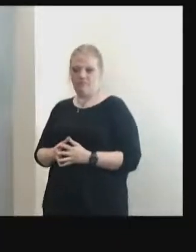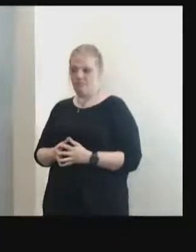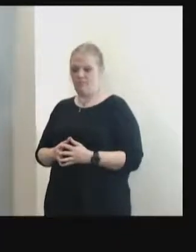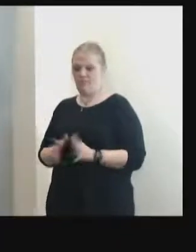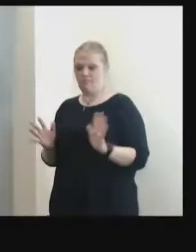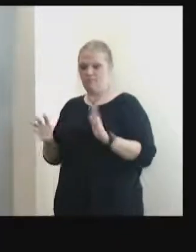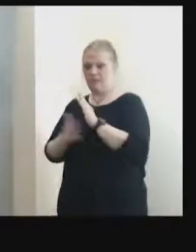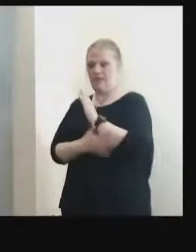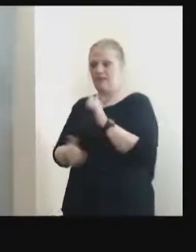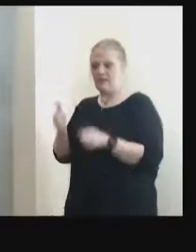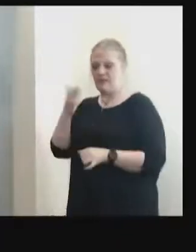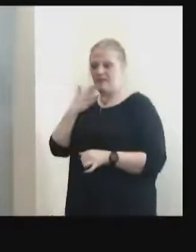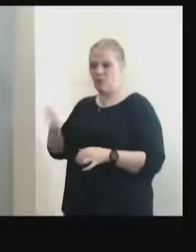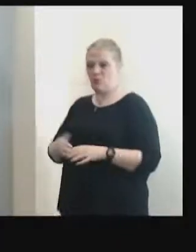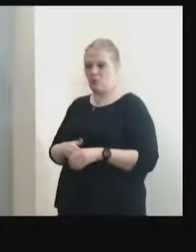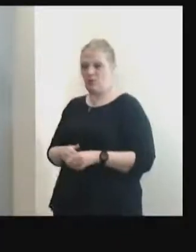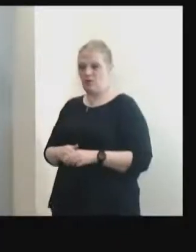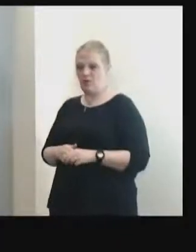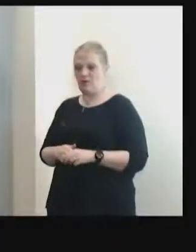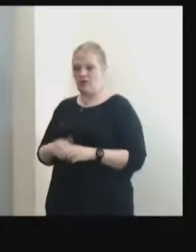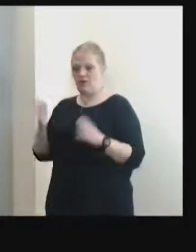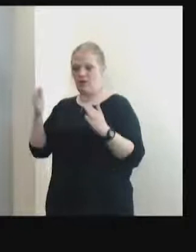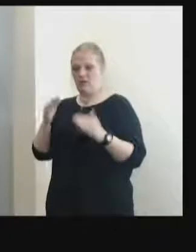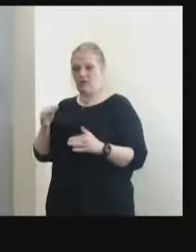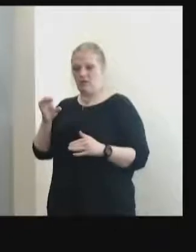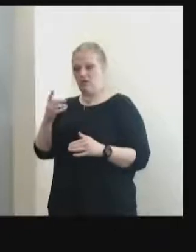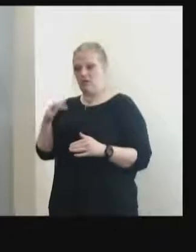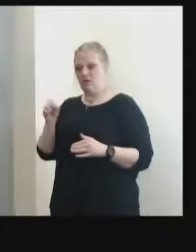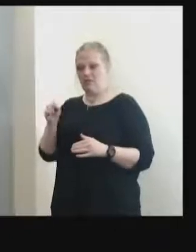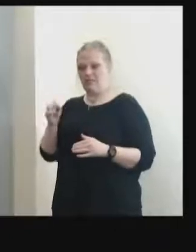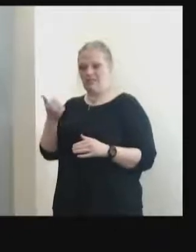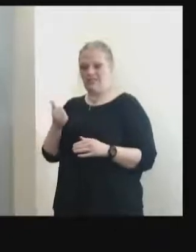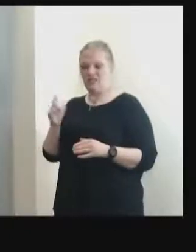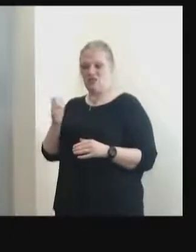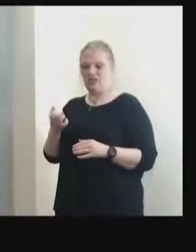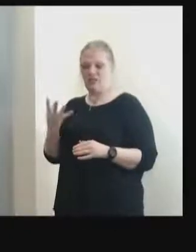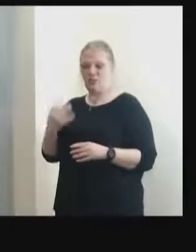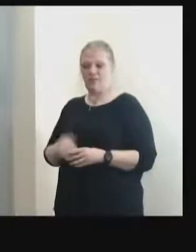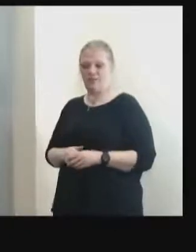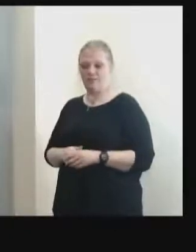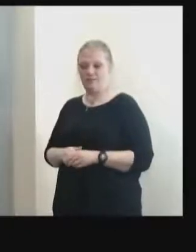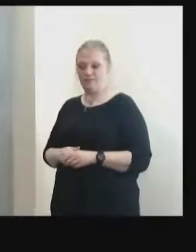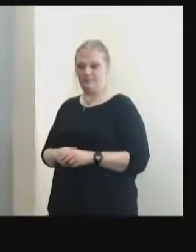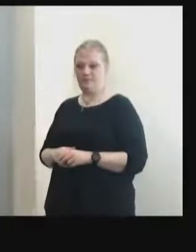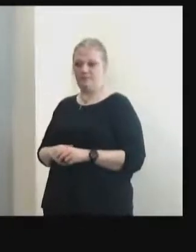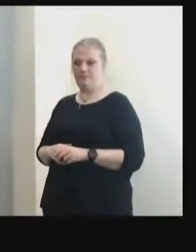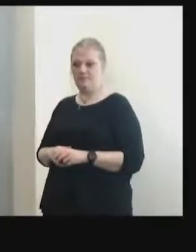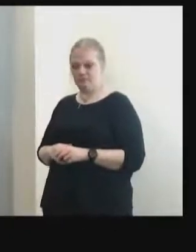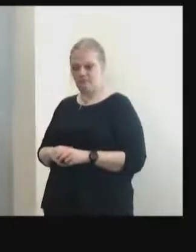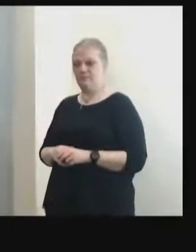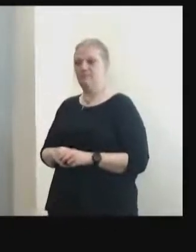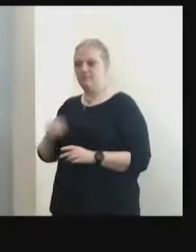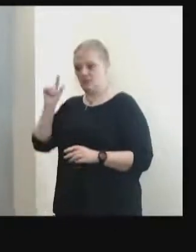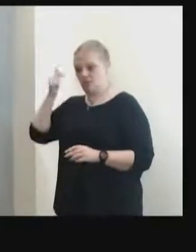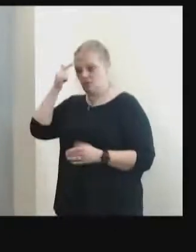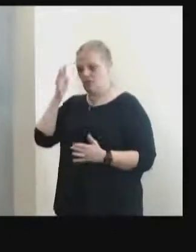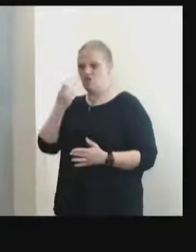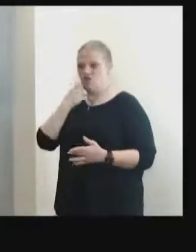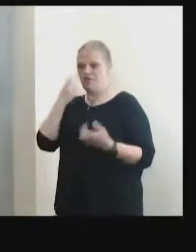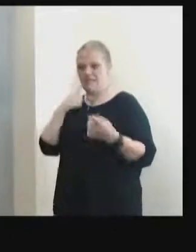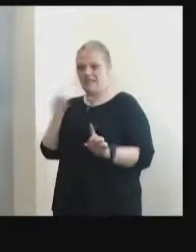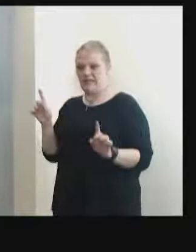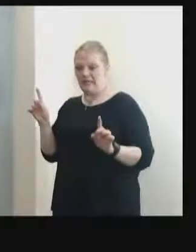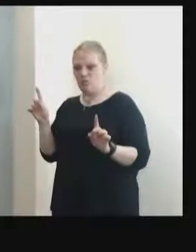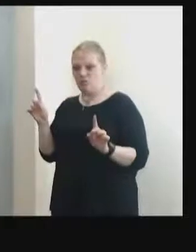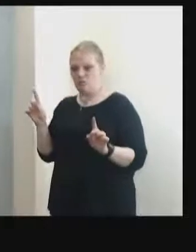County Executive, thank you. Okay, thanks, Jeff. Chris Horvatis, any more questions? Channel 4. Yeah, so the governor just announced